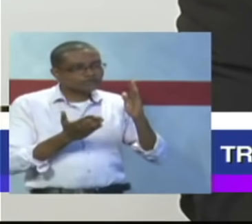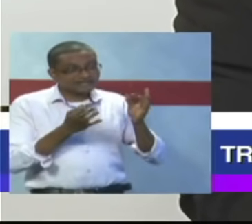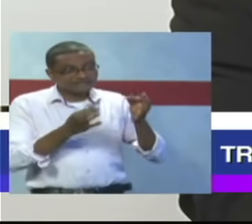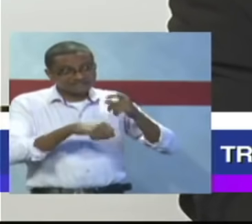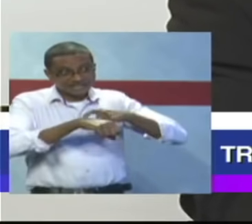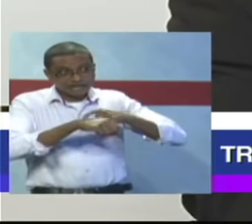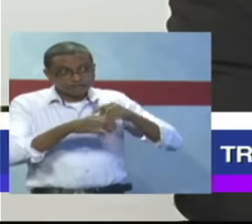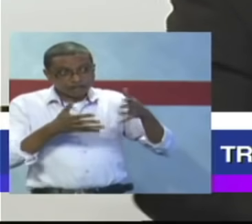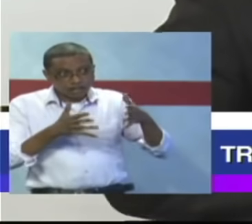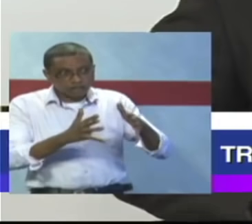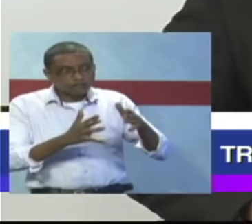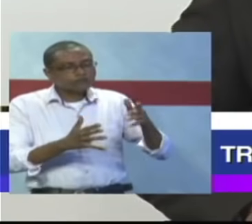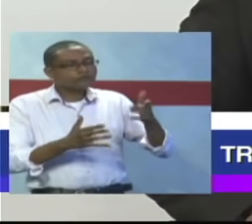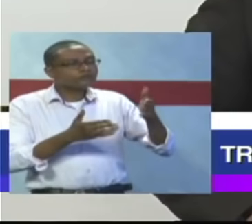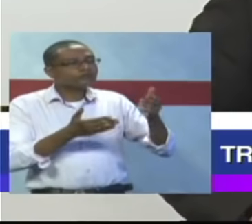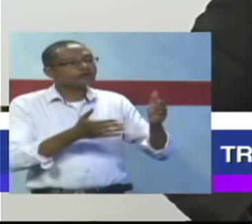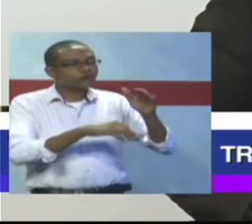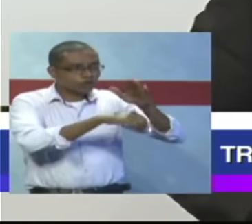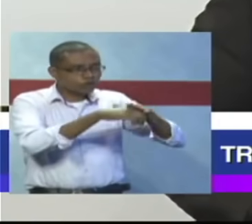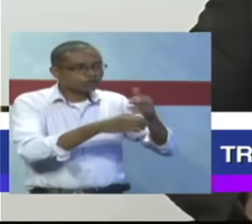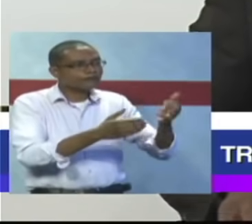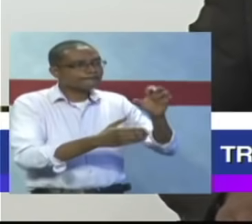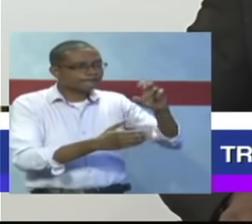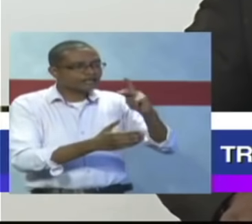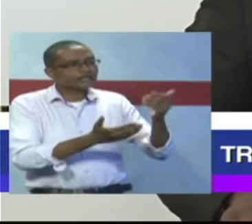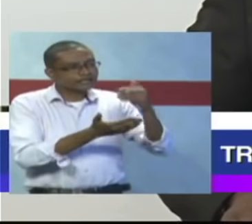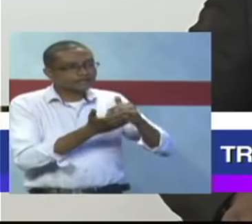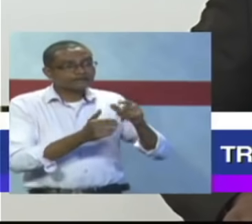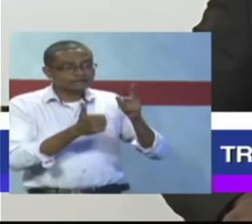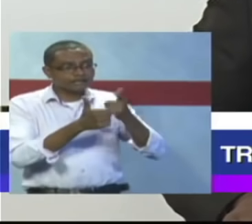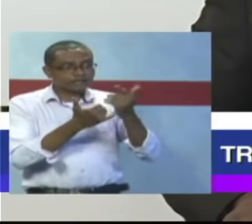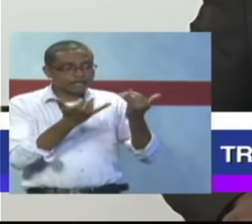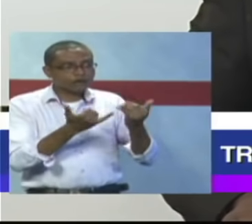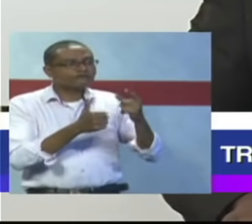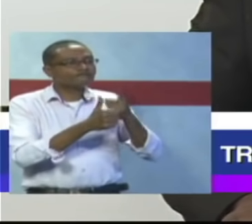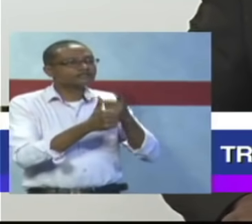our first question from Guardian Media Limited.